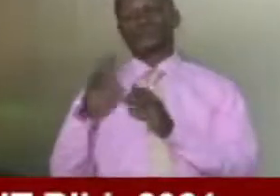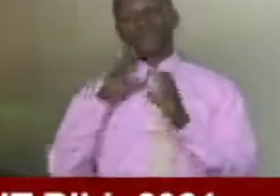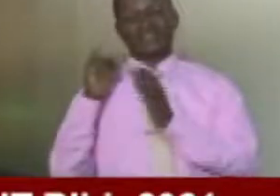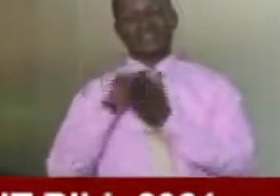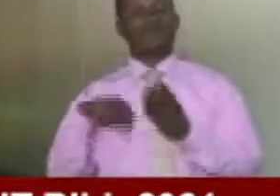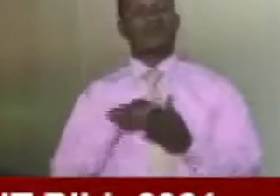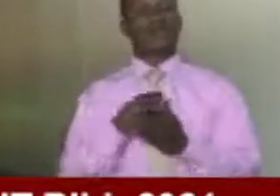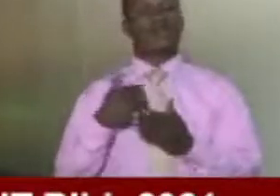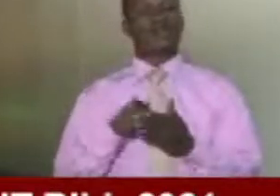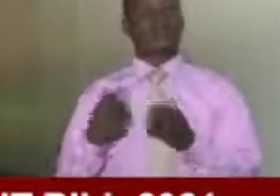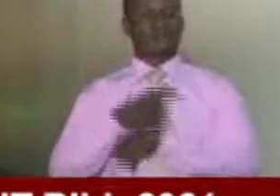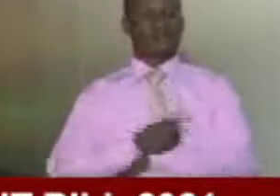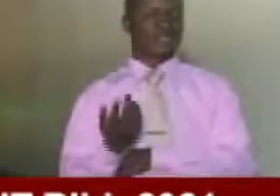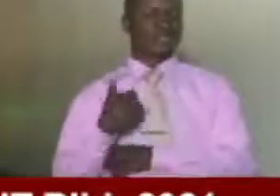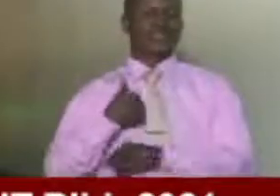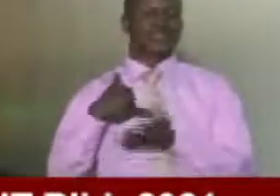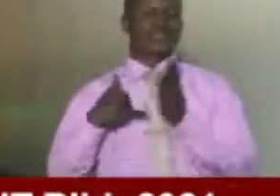It has no meaning. It has no relevance.